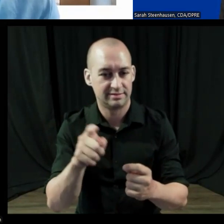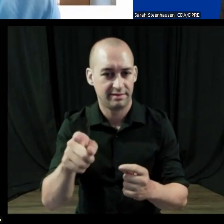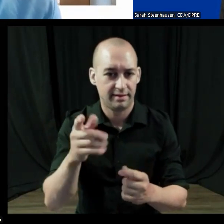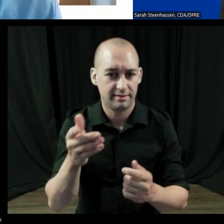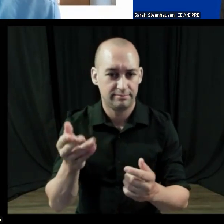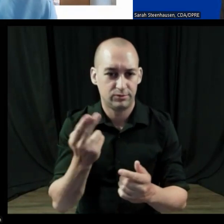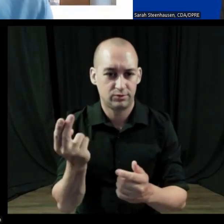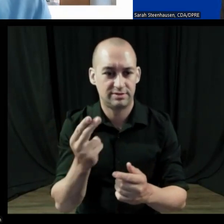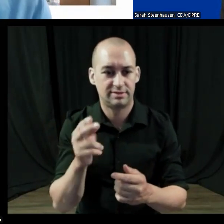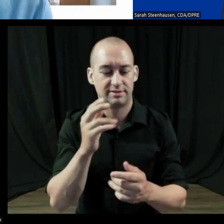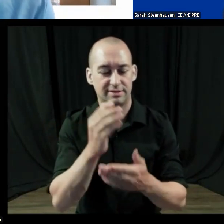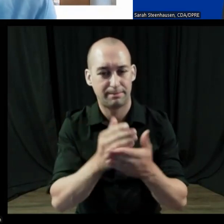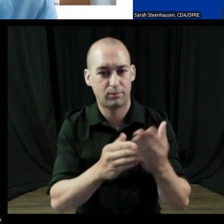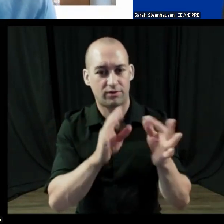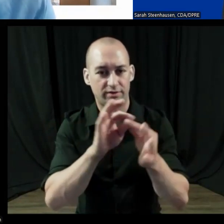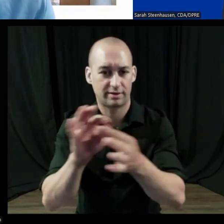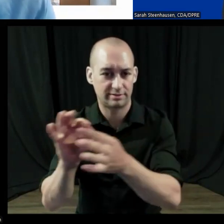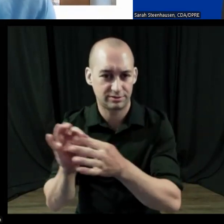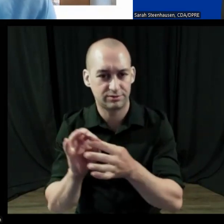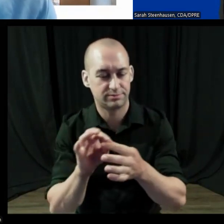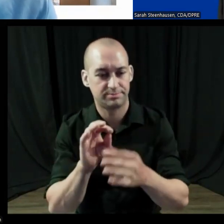of the constellation.